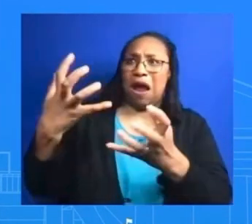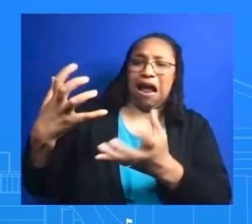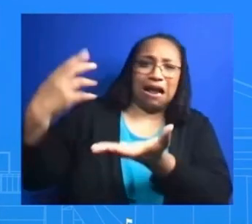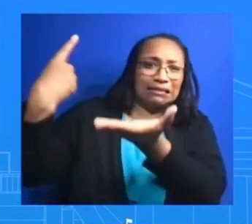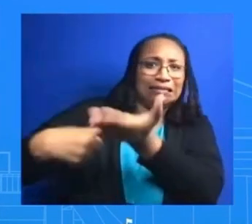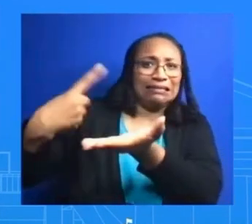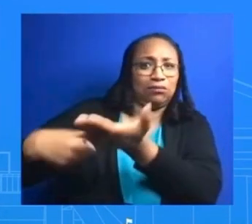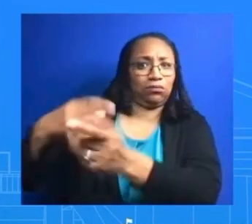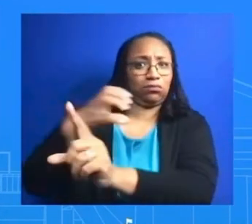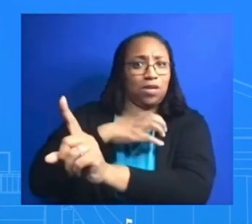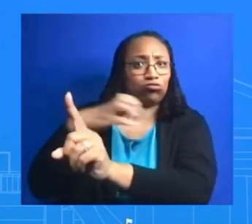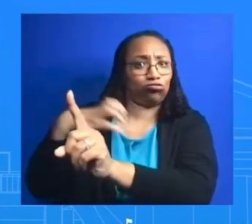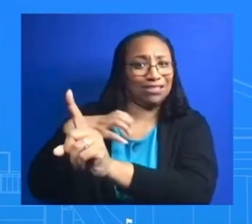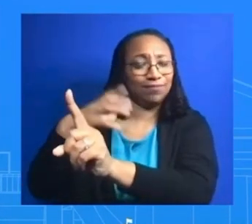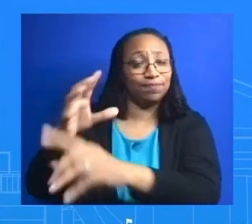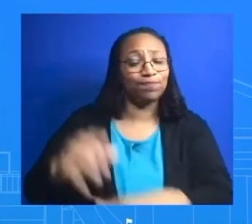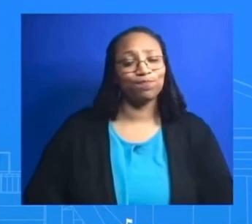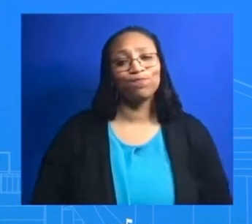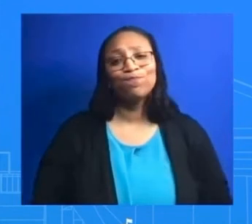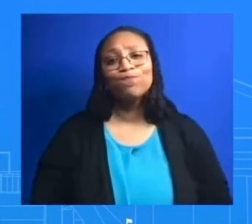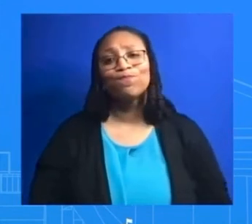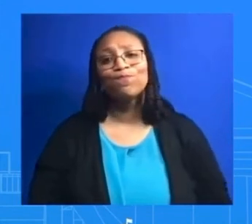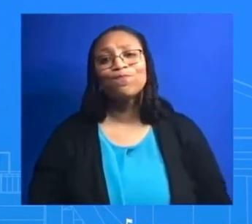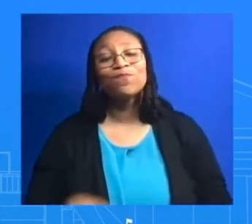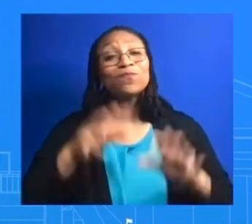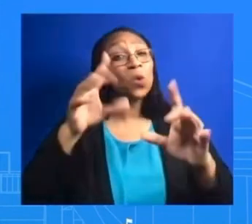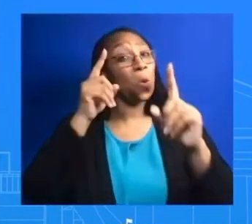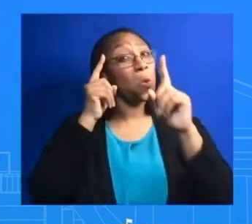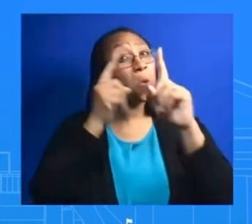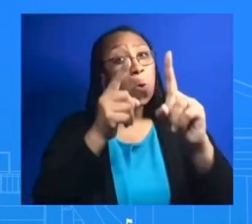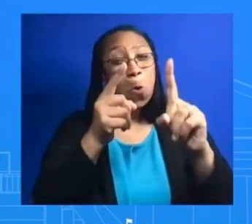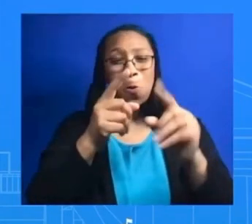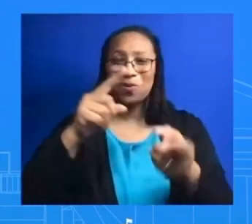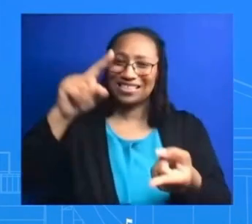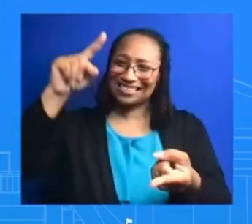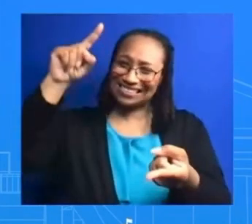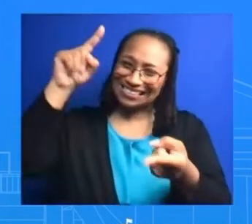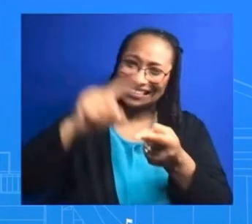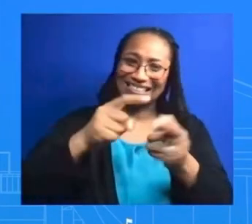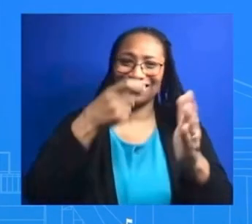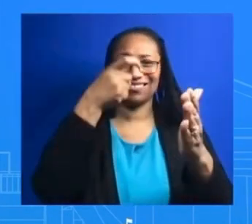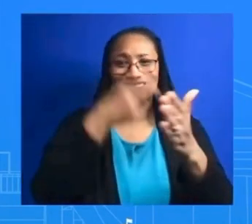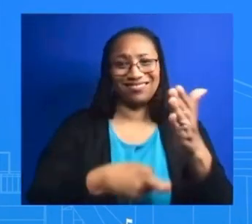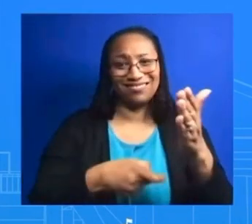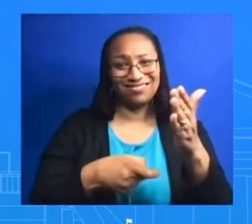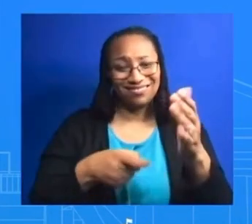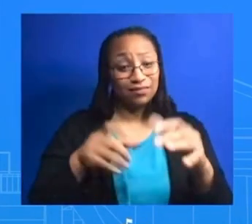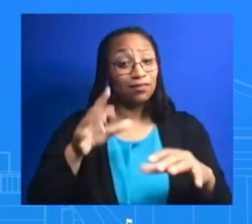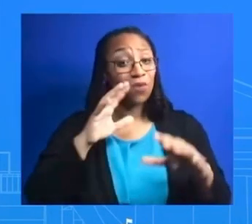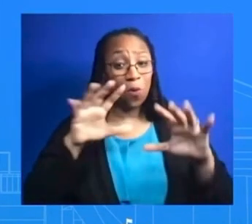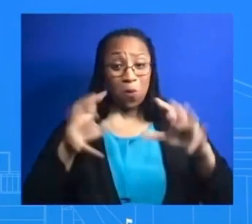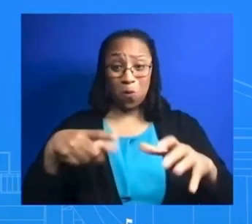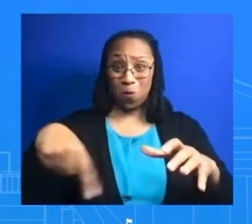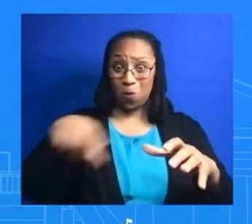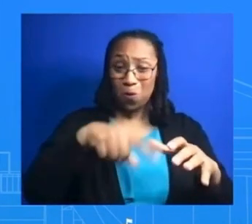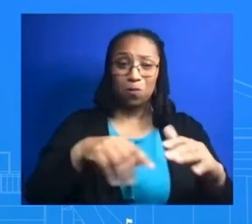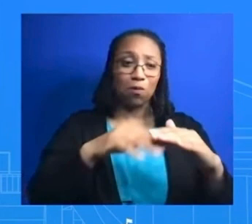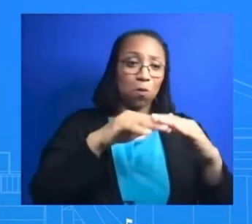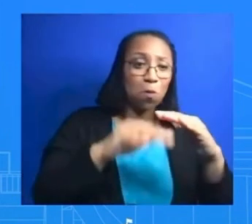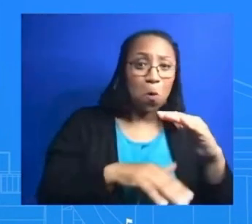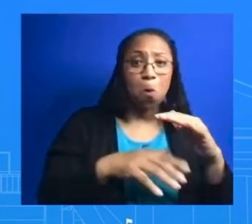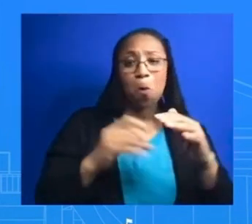meantime for lower-income and middle-income families who are trying to send their kids to school, and that's what the Pell Grant does. And I would just note